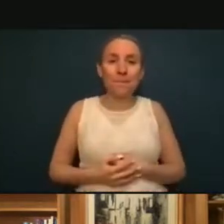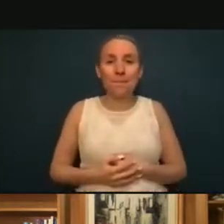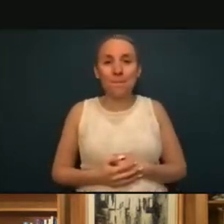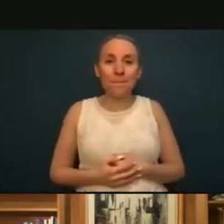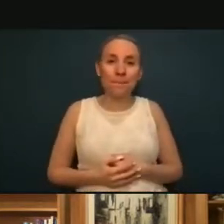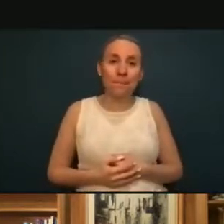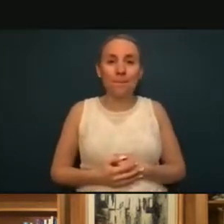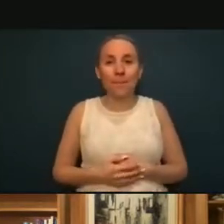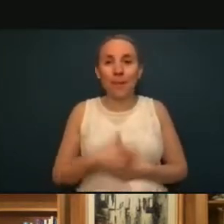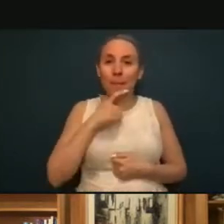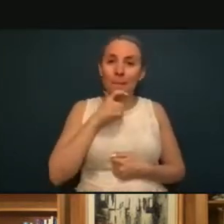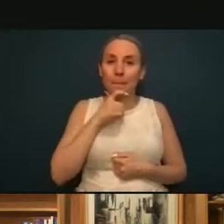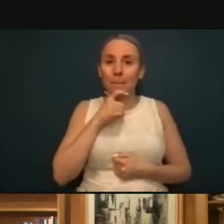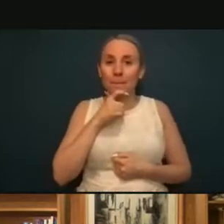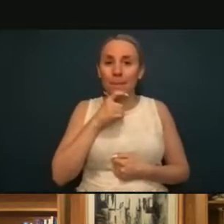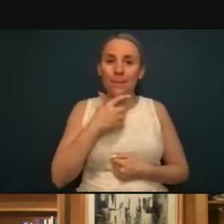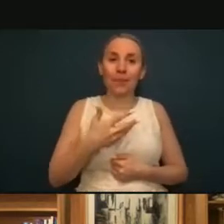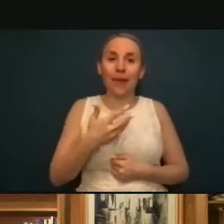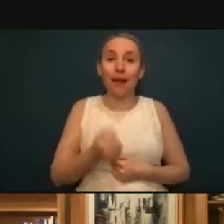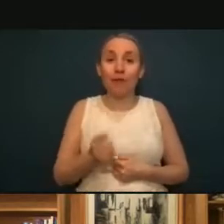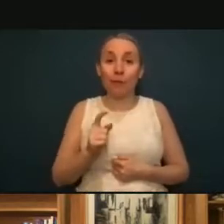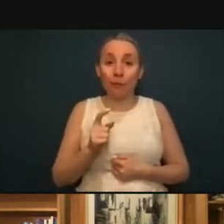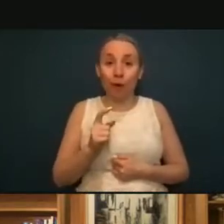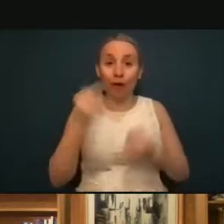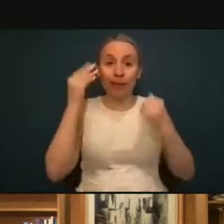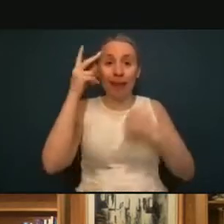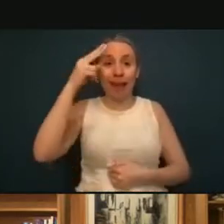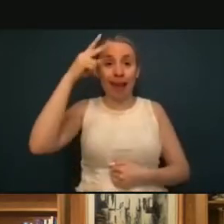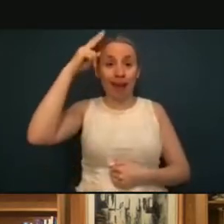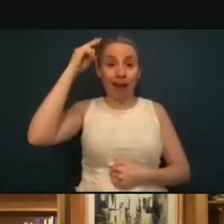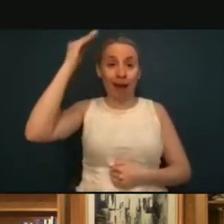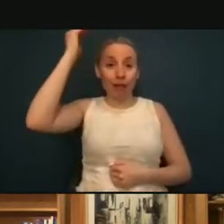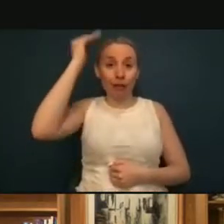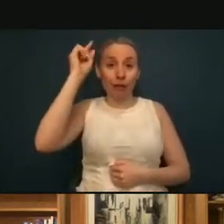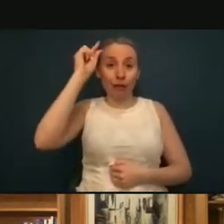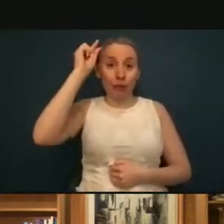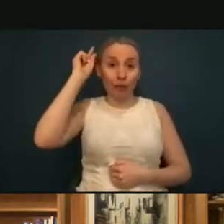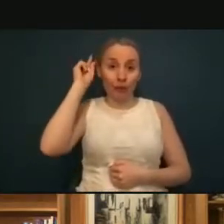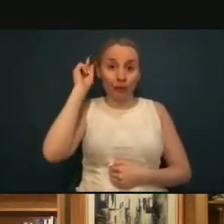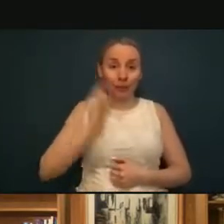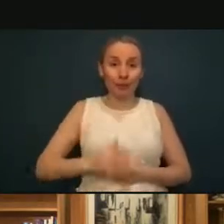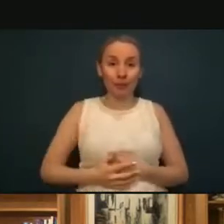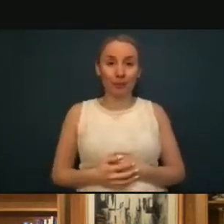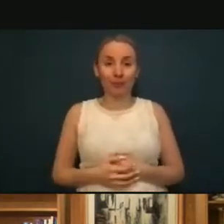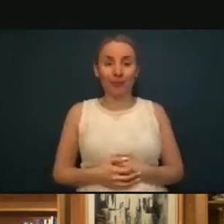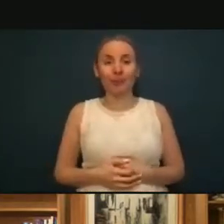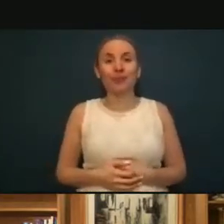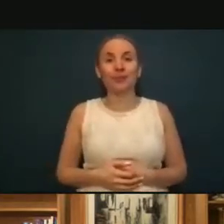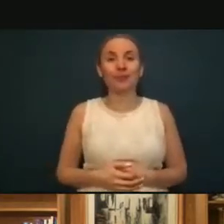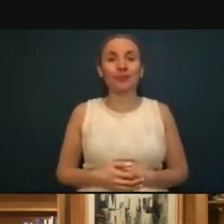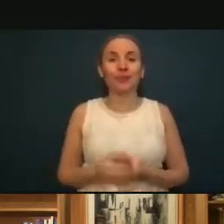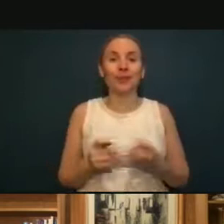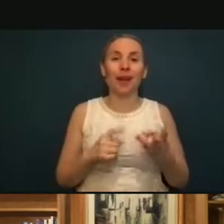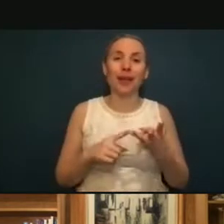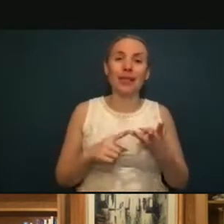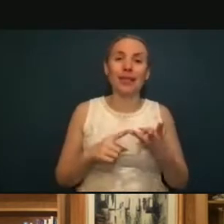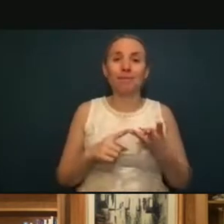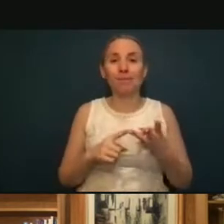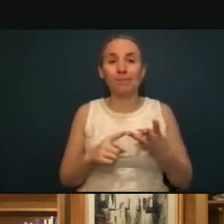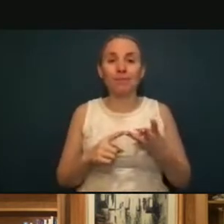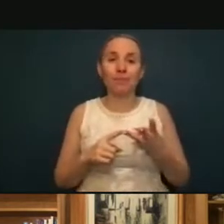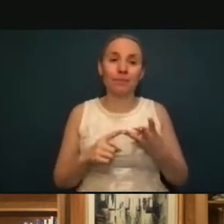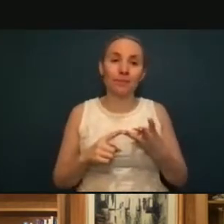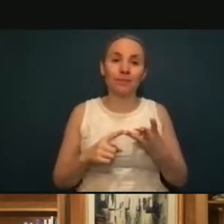I have cut hair, and I think my color